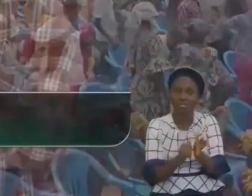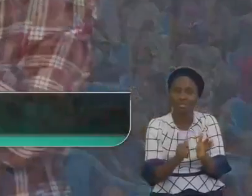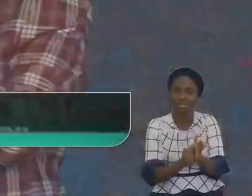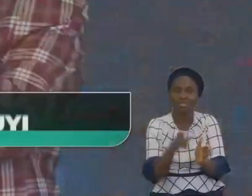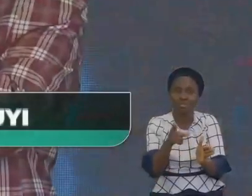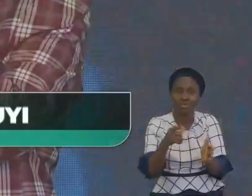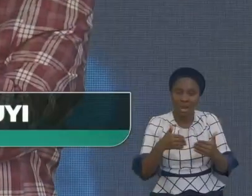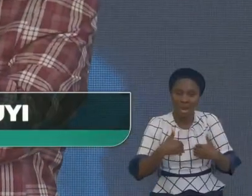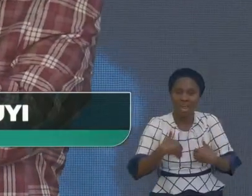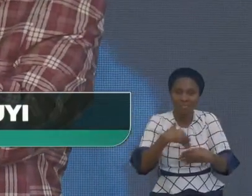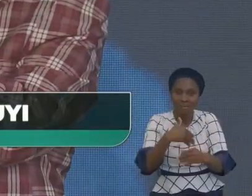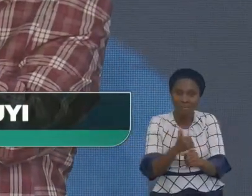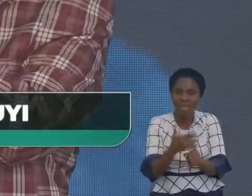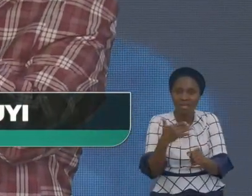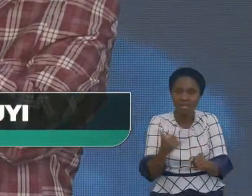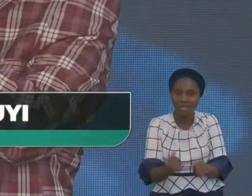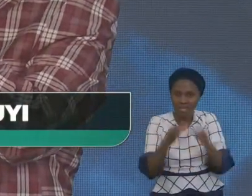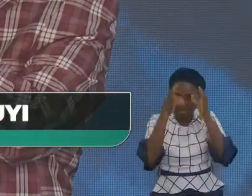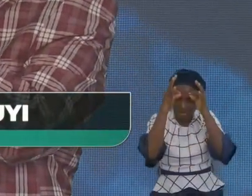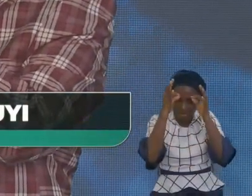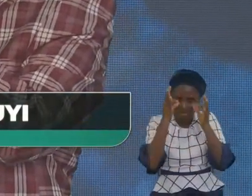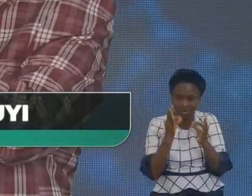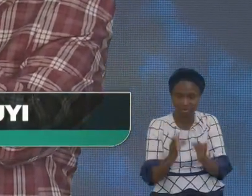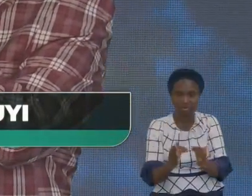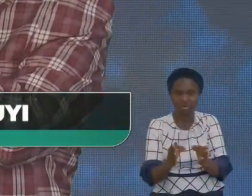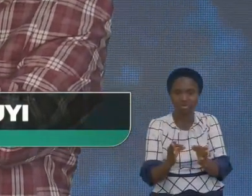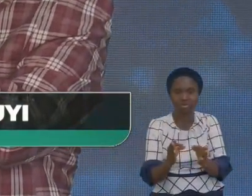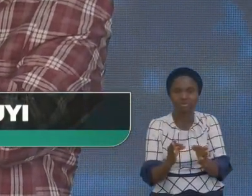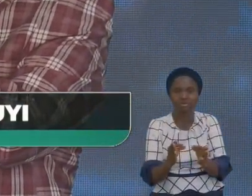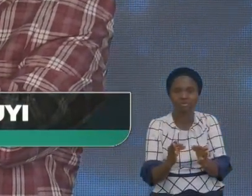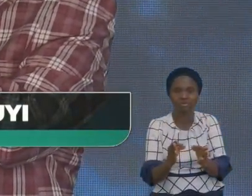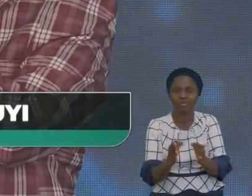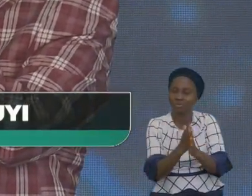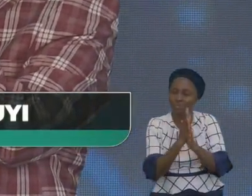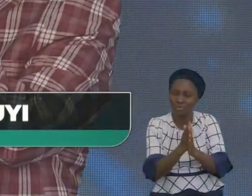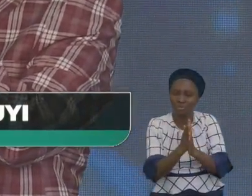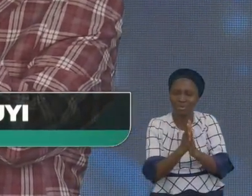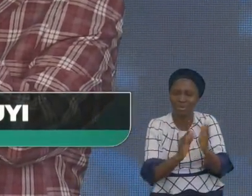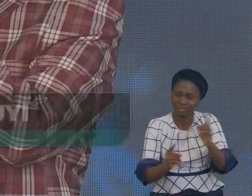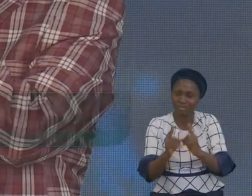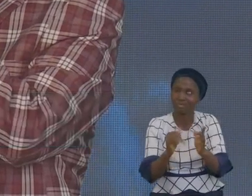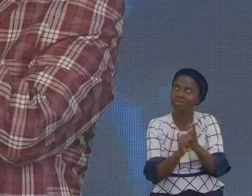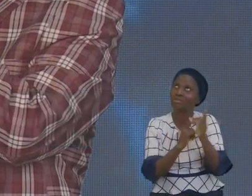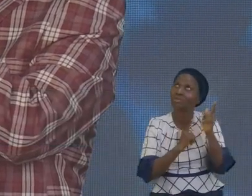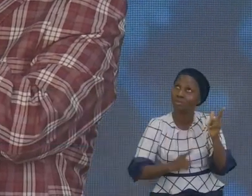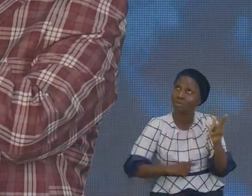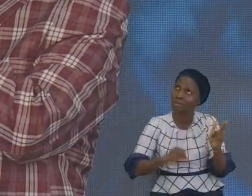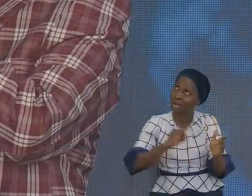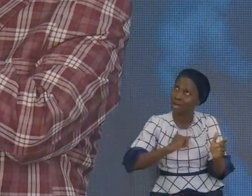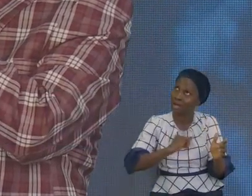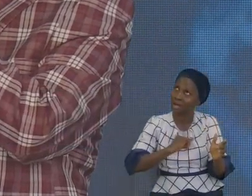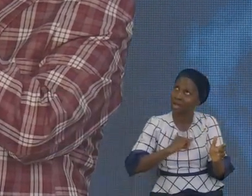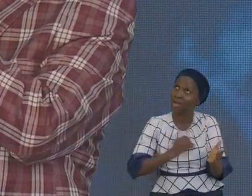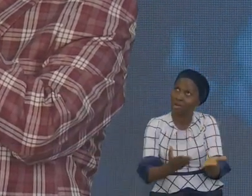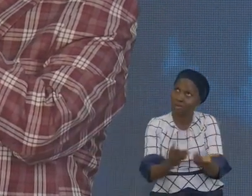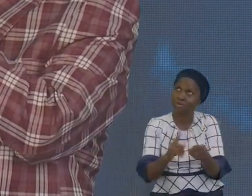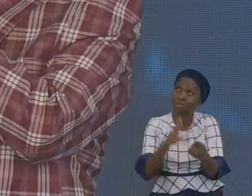Lord, I want to be there. Higher ground. Higher